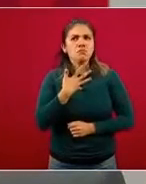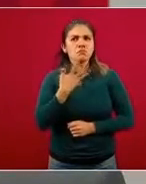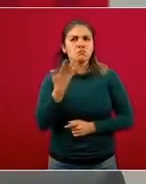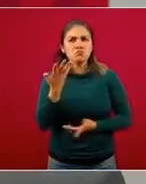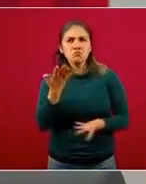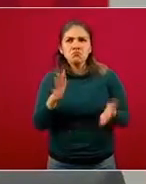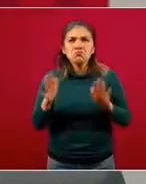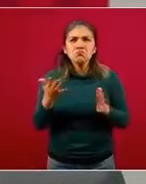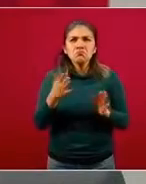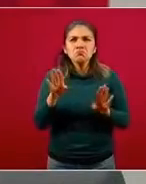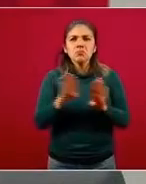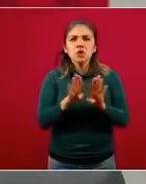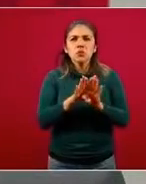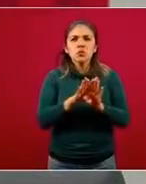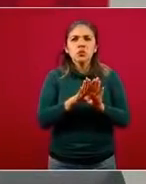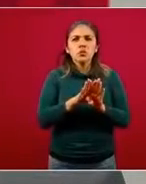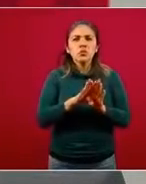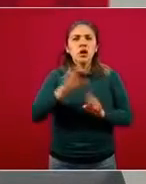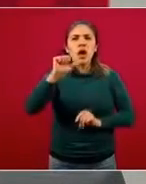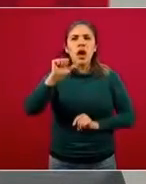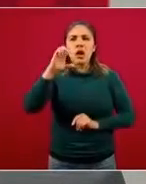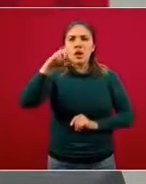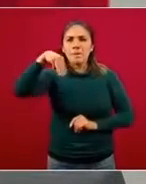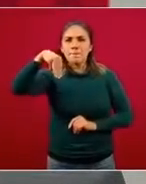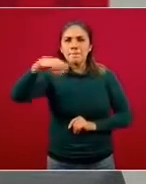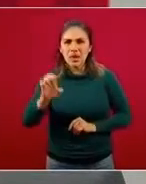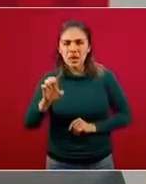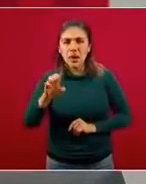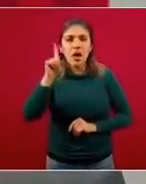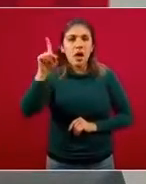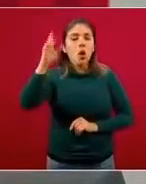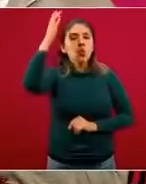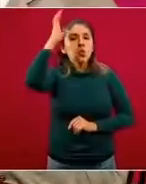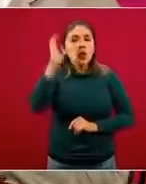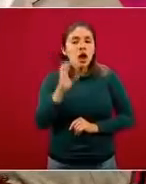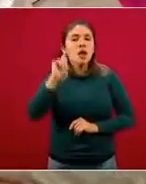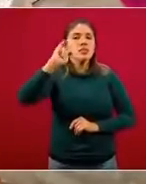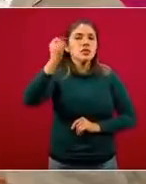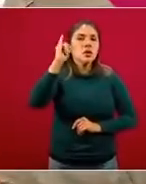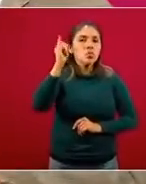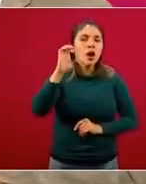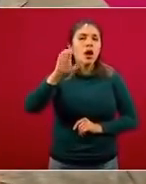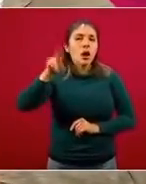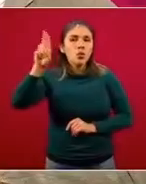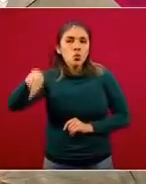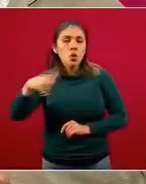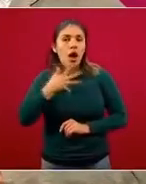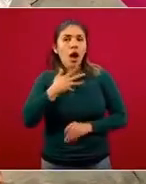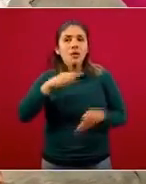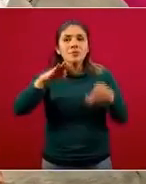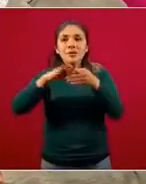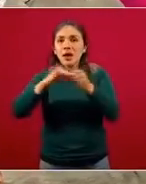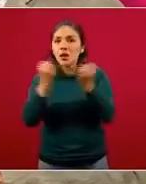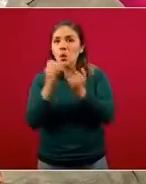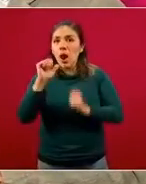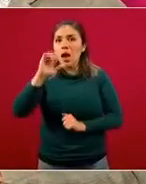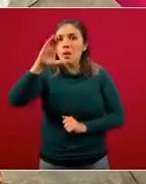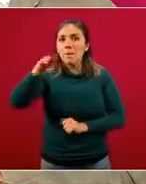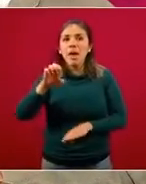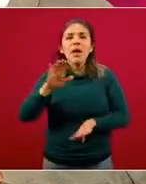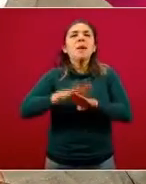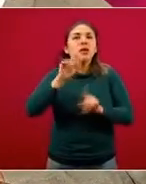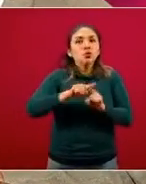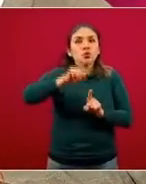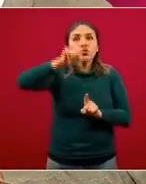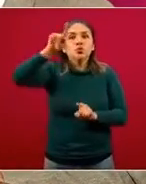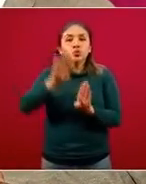Mexico City basically at the top, at the peak, at the apex.